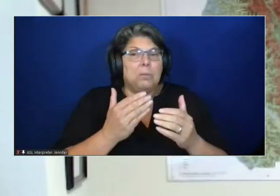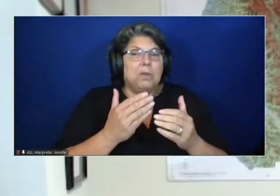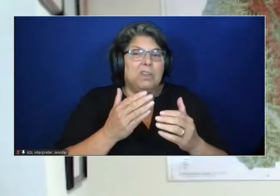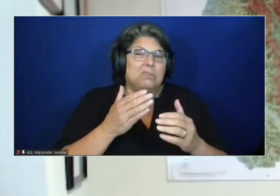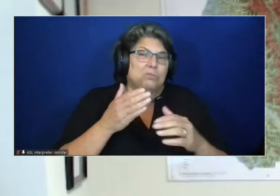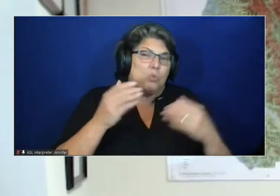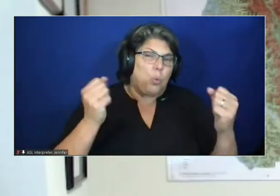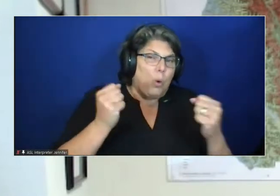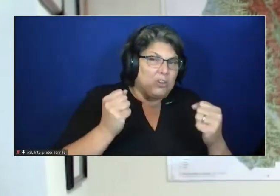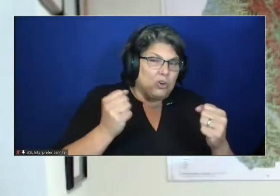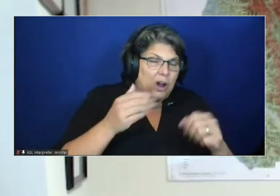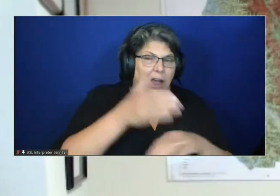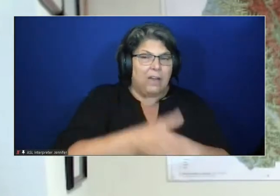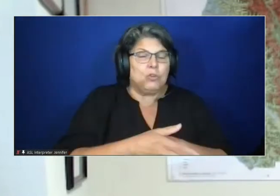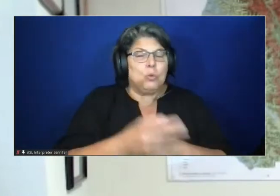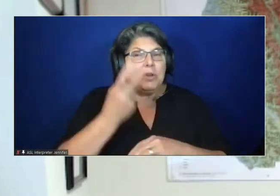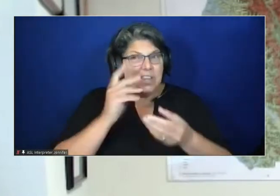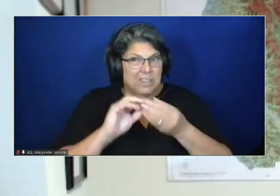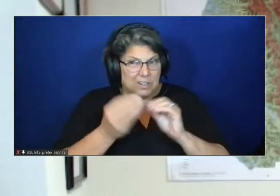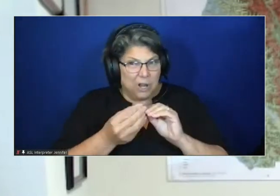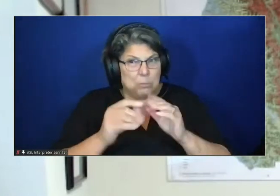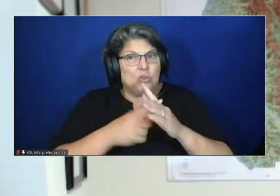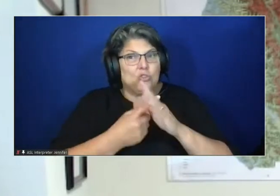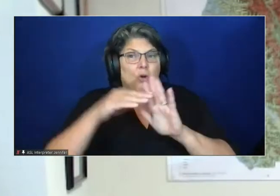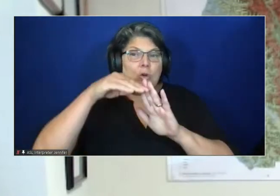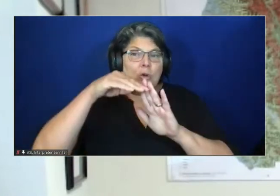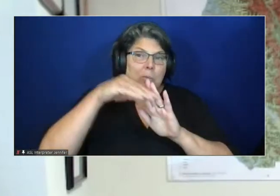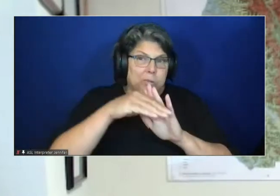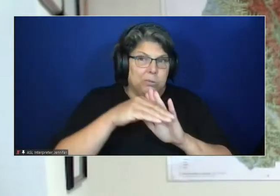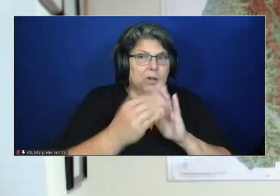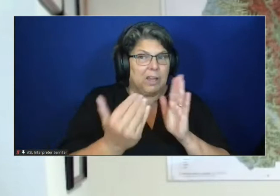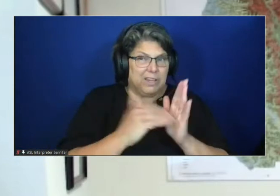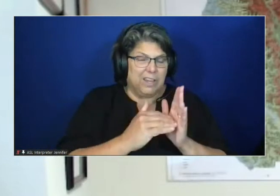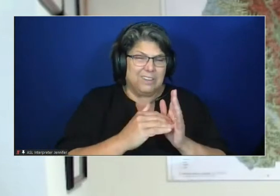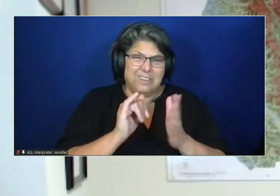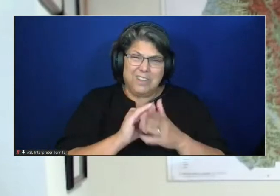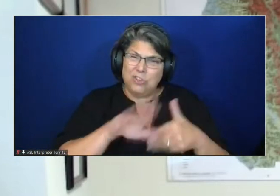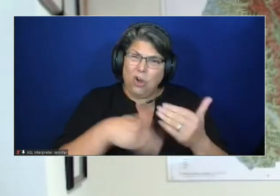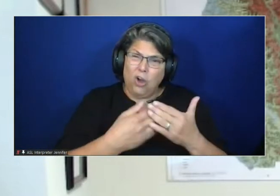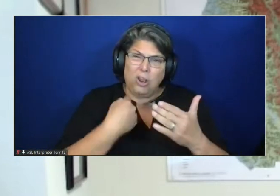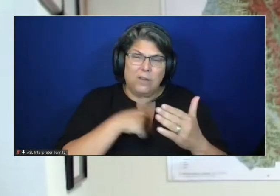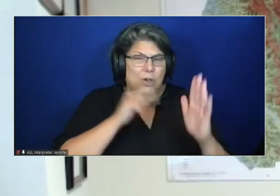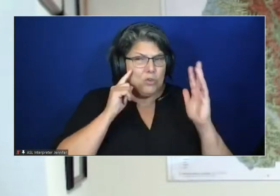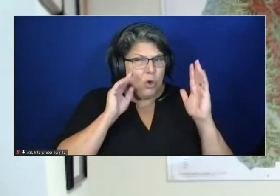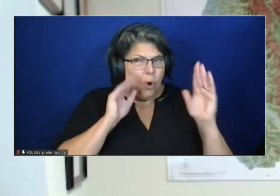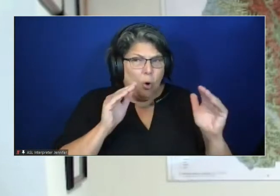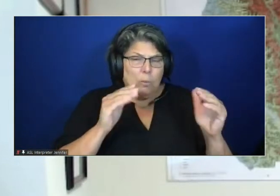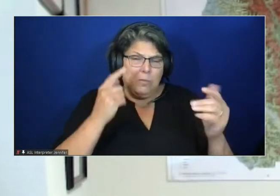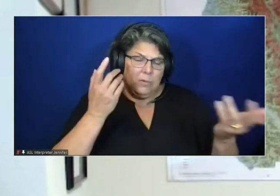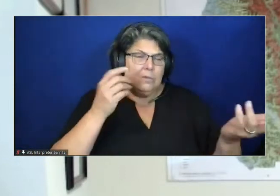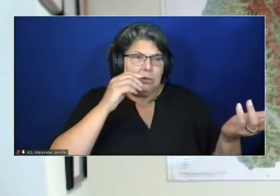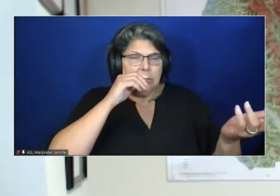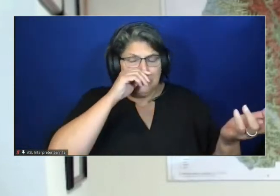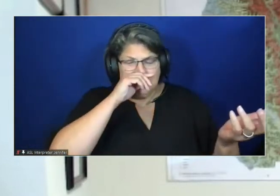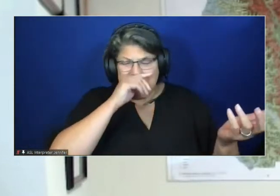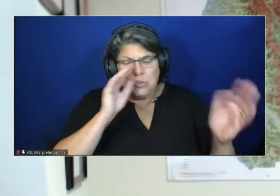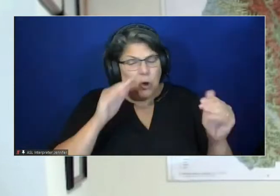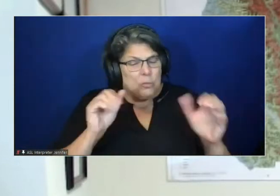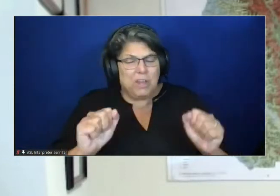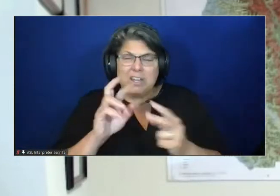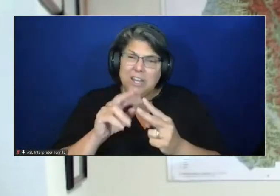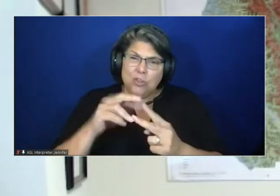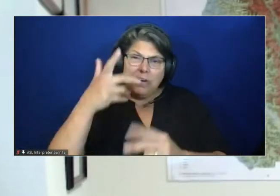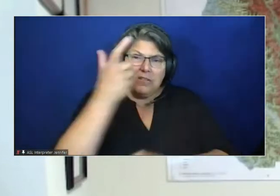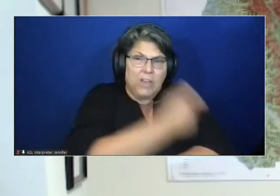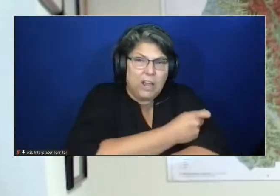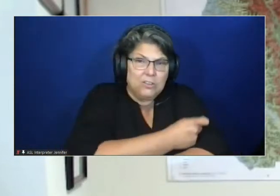that, when we see the numbers really start falling. And that's what we're all hoping for. So I hope that you can either get vaccinated, or if you